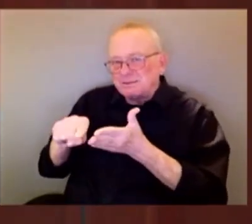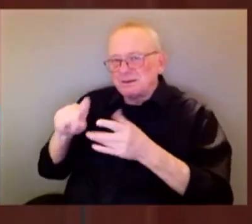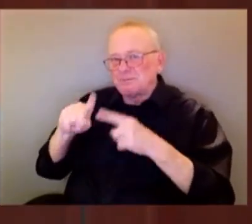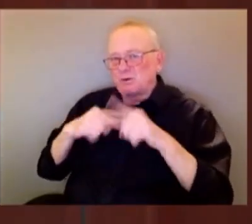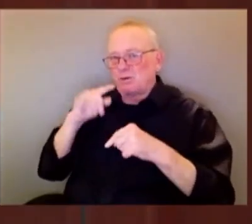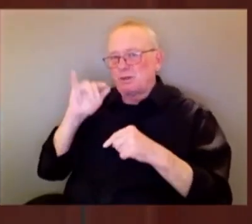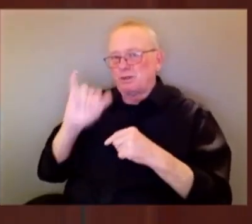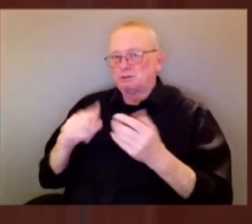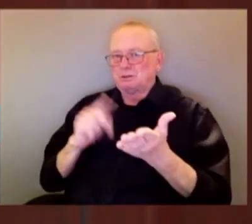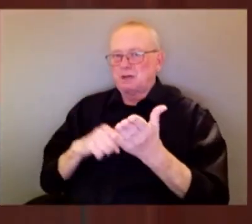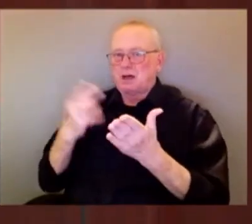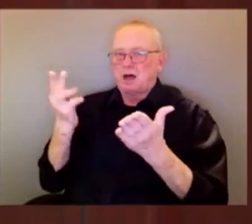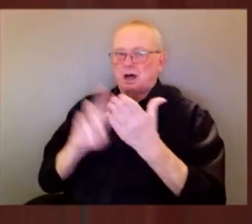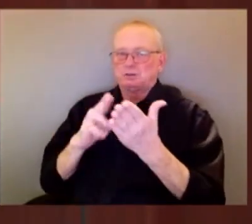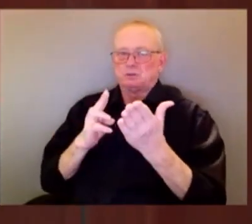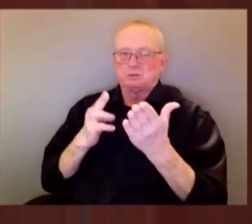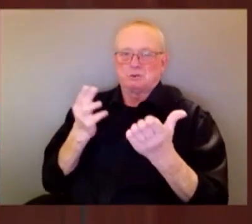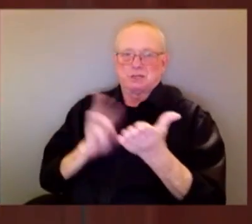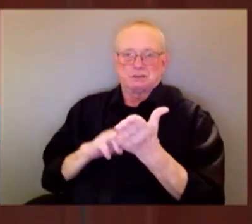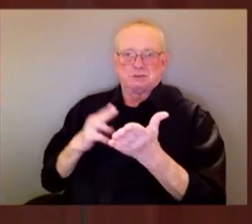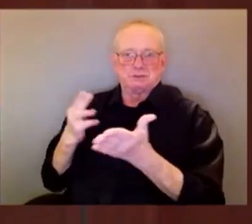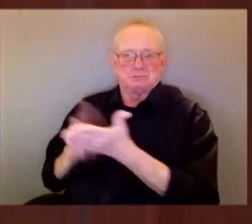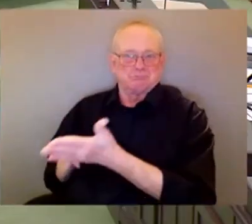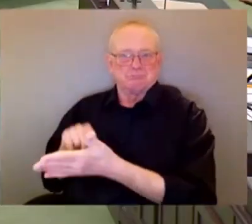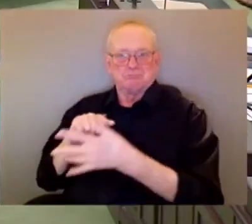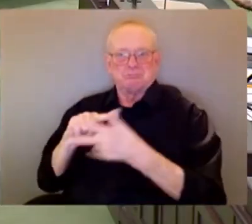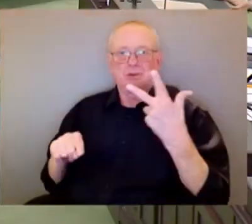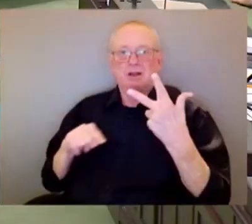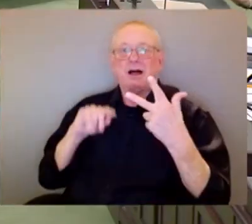help the minister identify some of those contracts. The